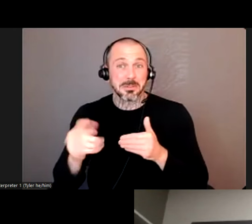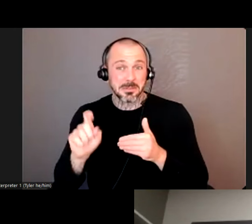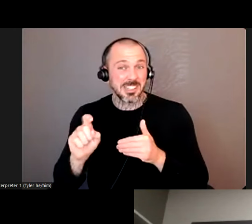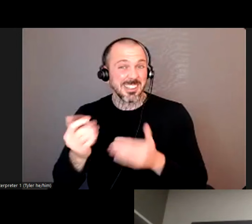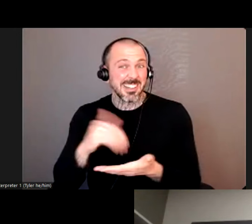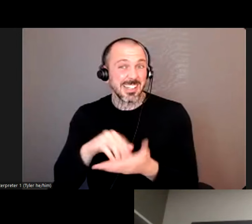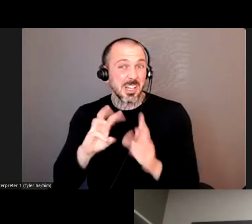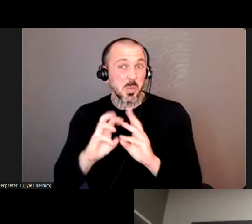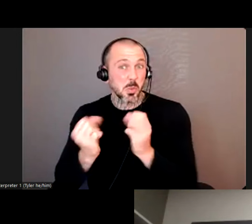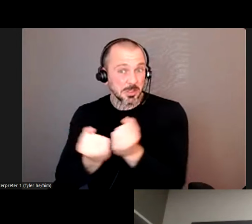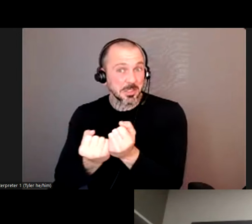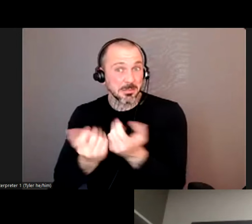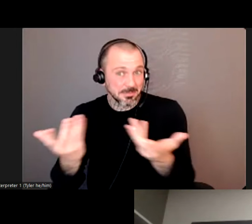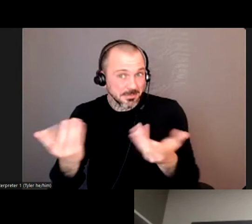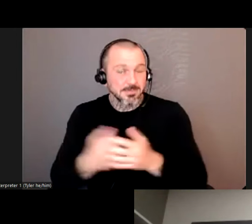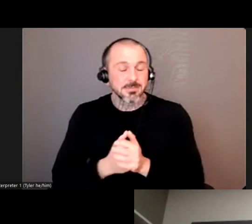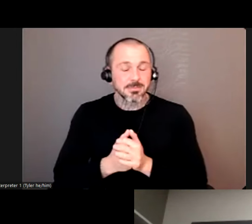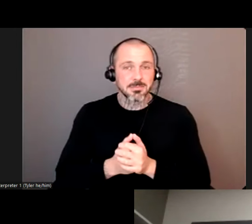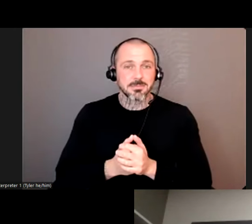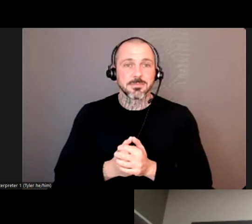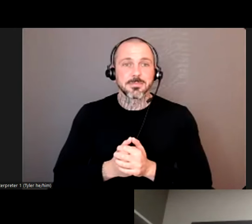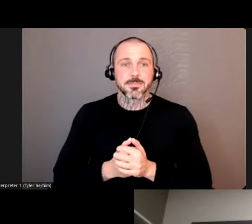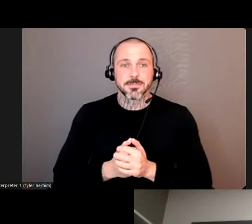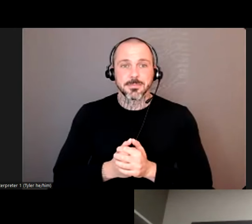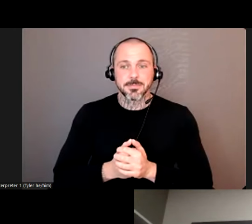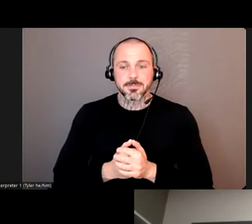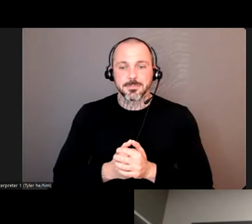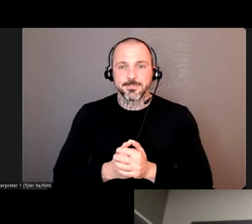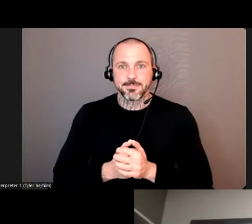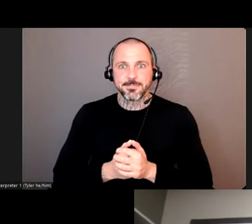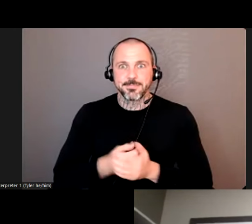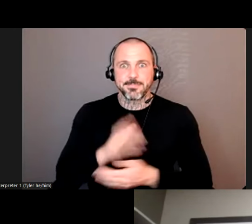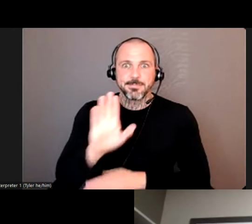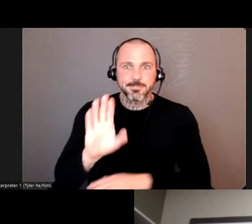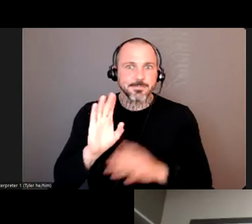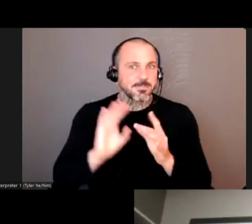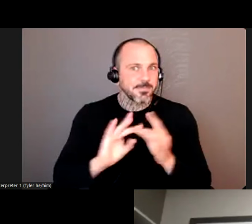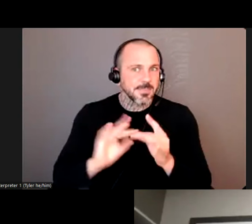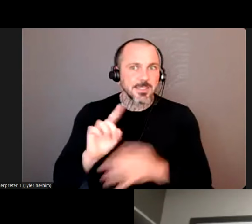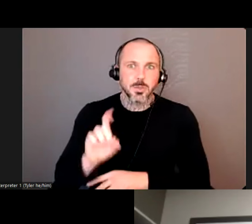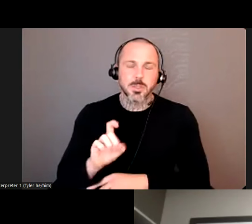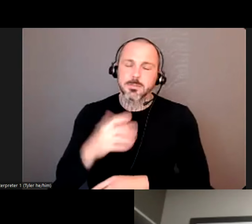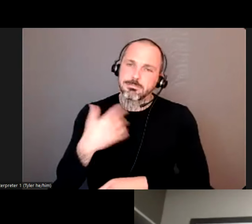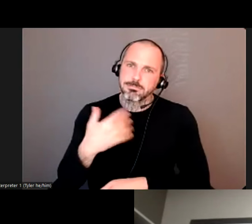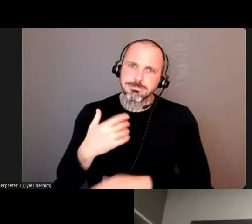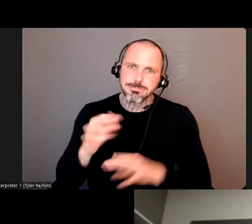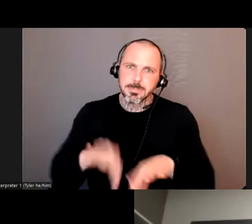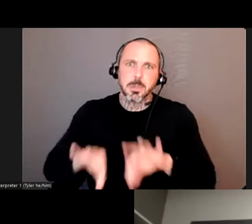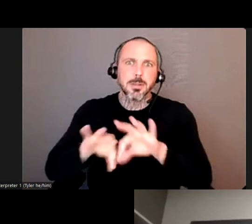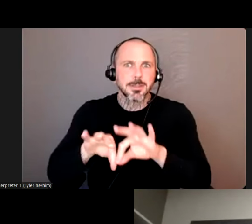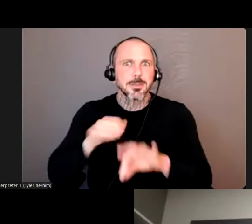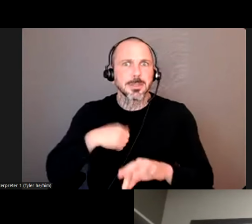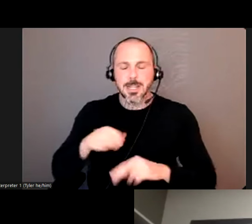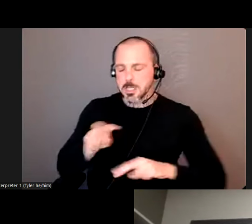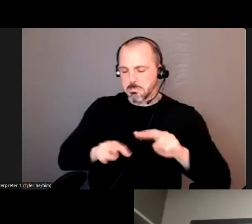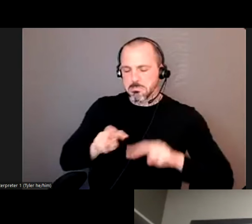based on some of the people's questions and comments. So that's why we really do appreciate people's input when we do have these sessions, because